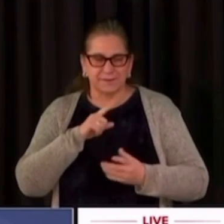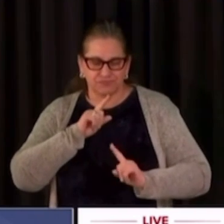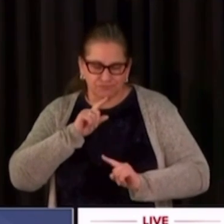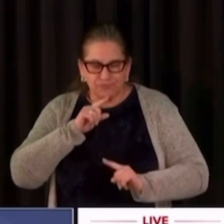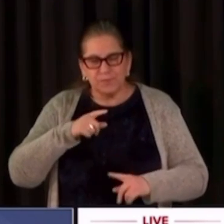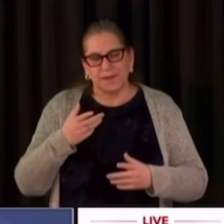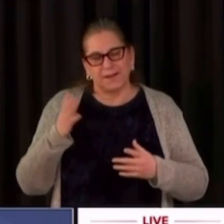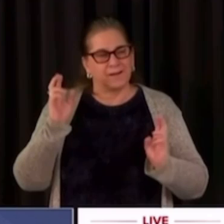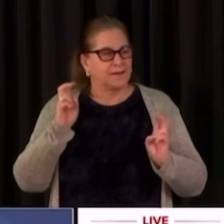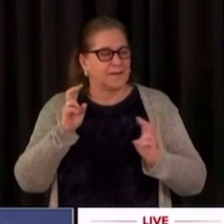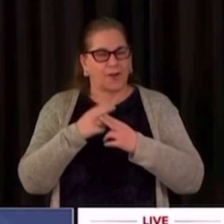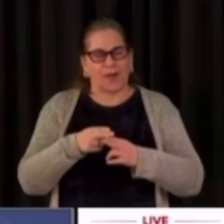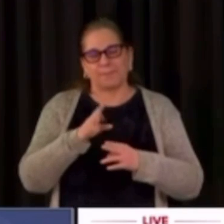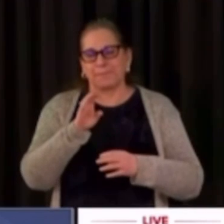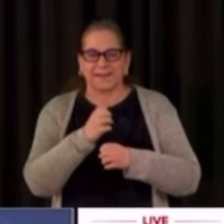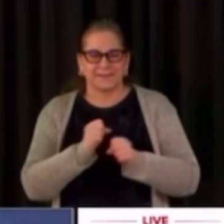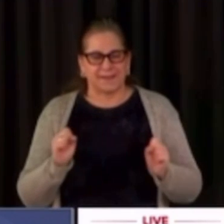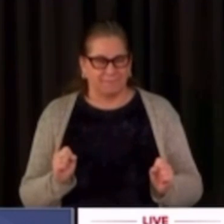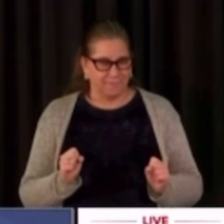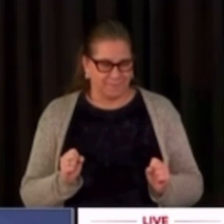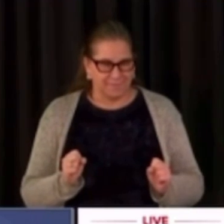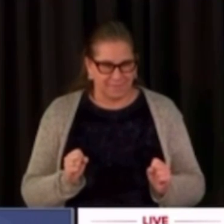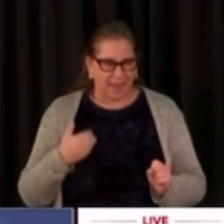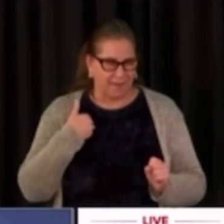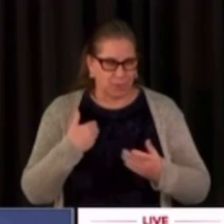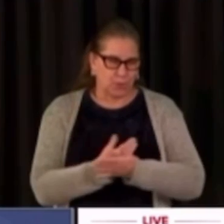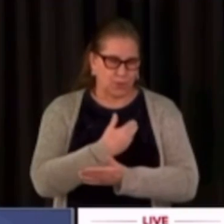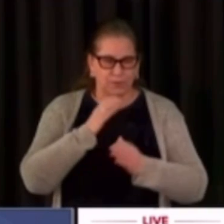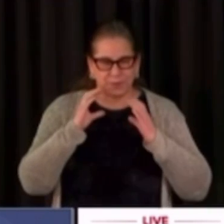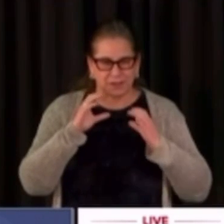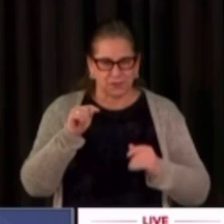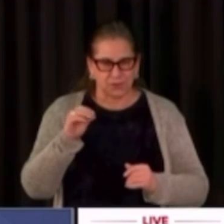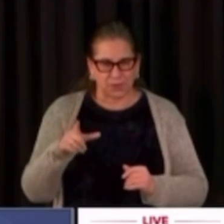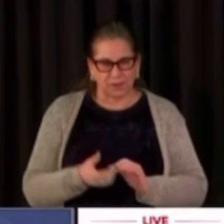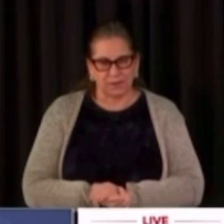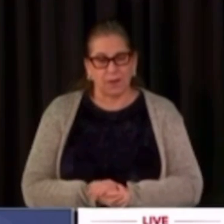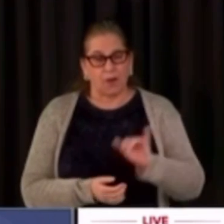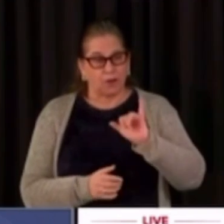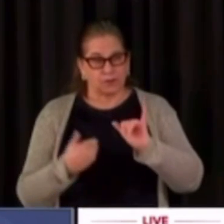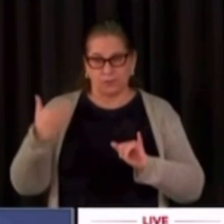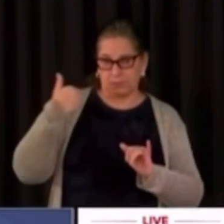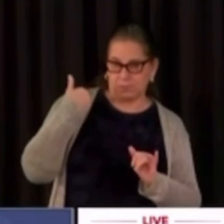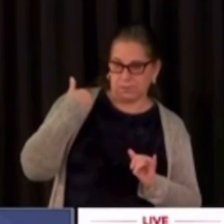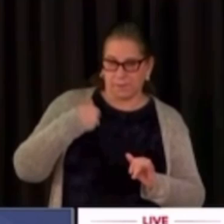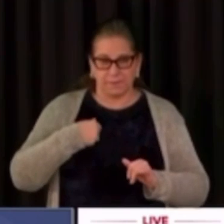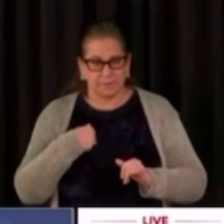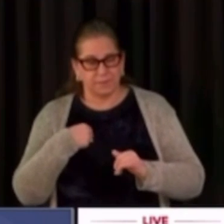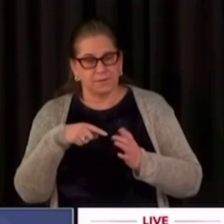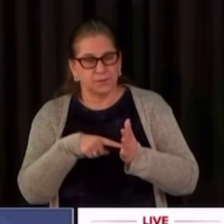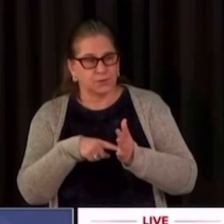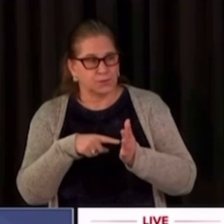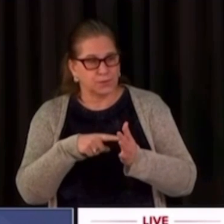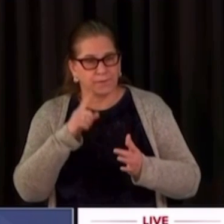It will prompt you to remind you that your second dose is due if you have not made that appointment for your second dose, which many